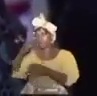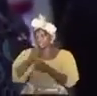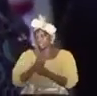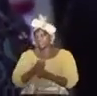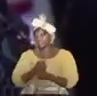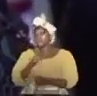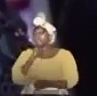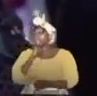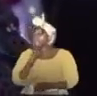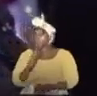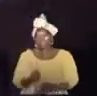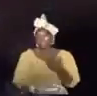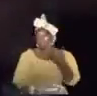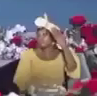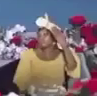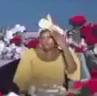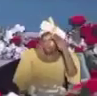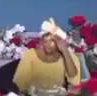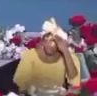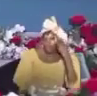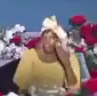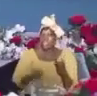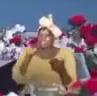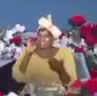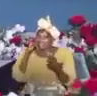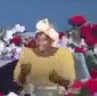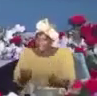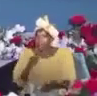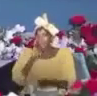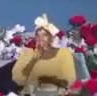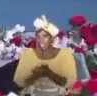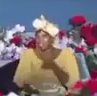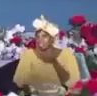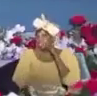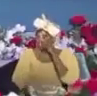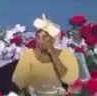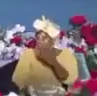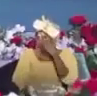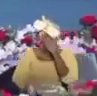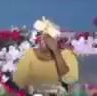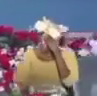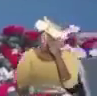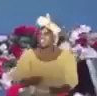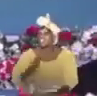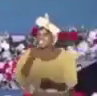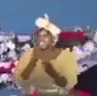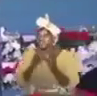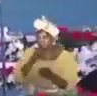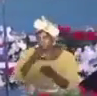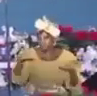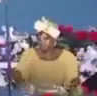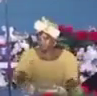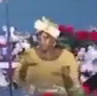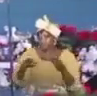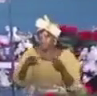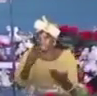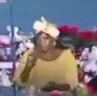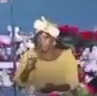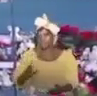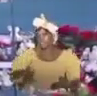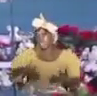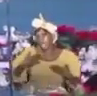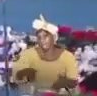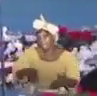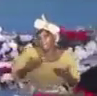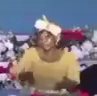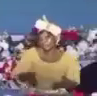Not the one who knows. The Bible says, now that ye know these things, happy are you if you do them. Deuteronomy chapter